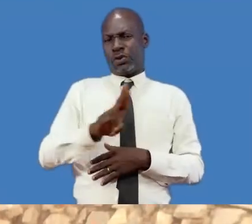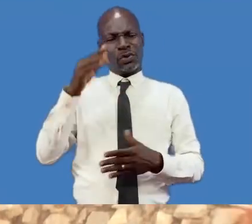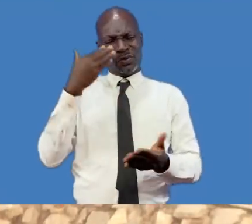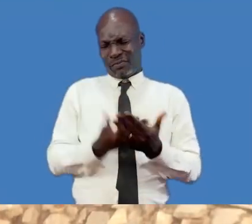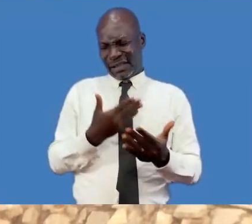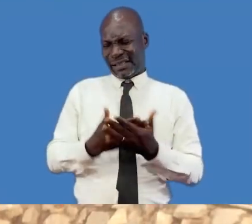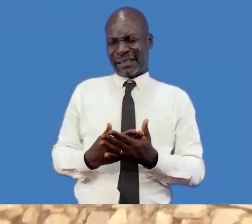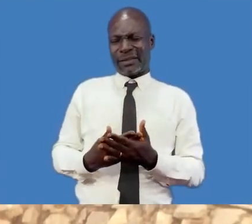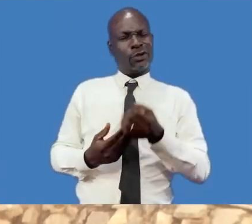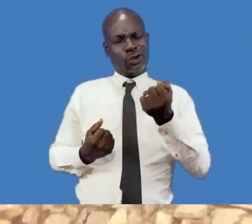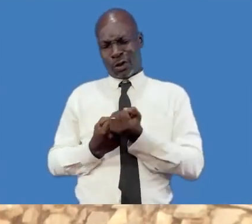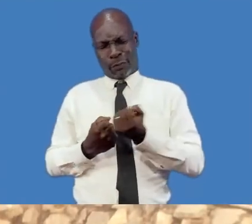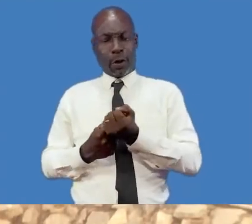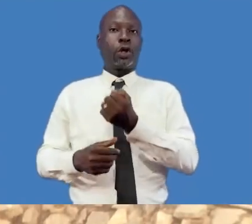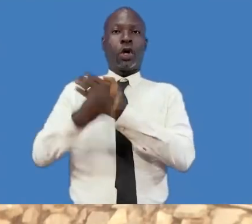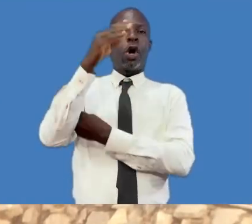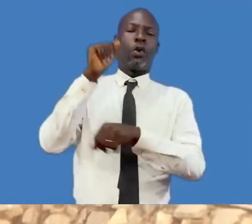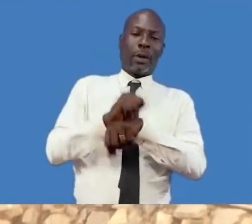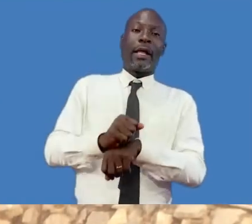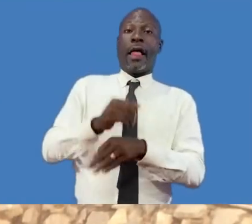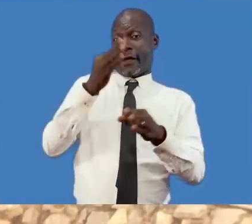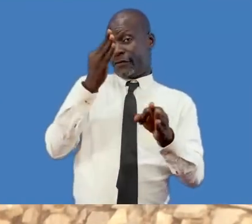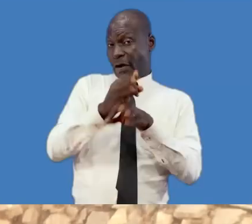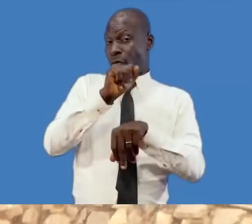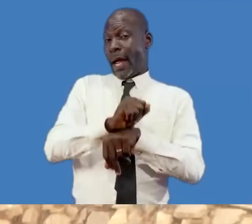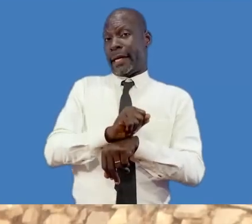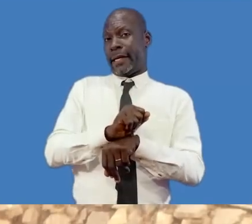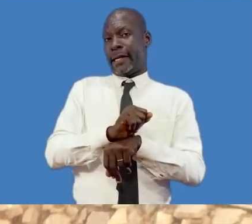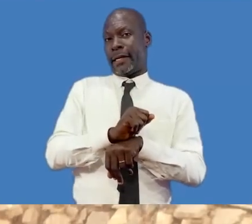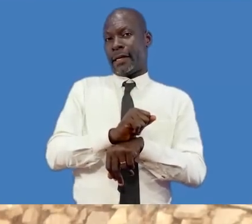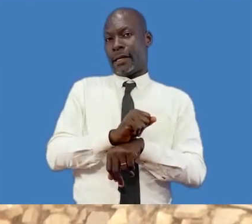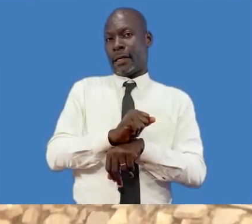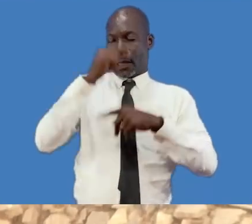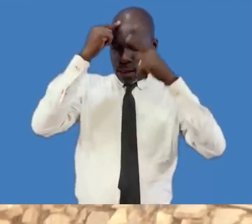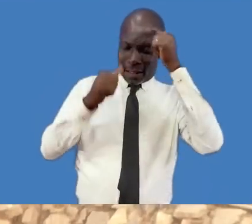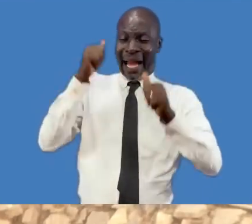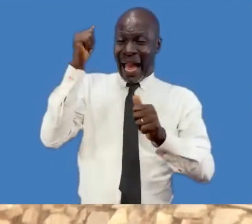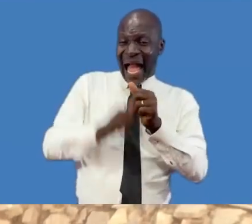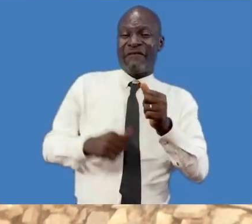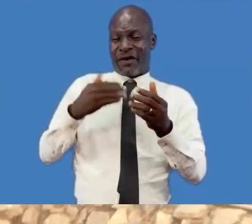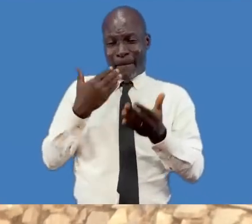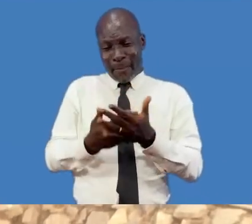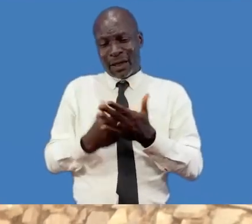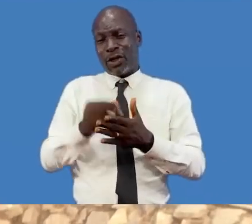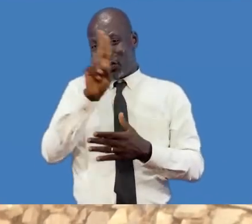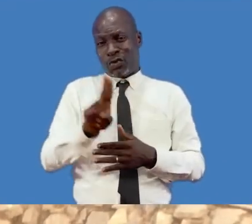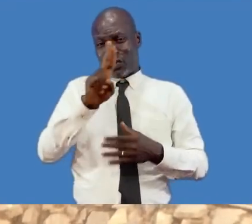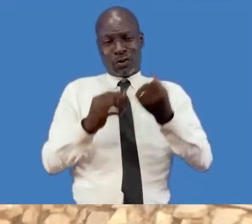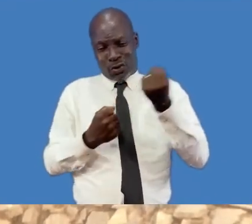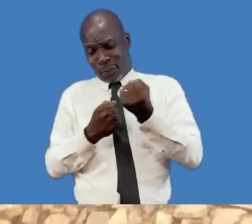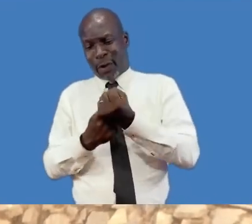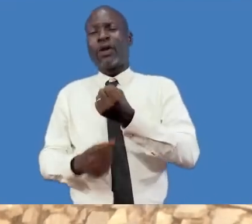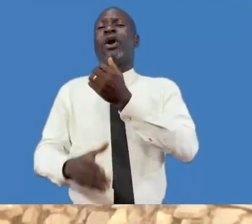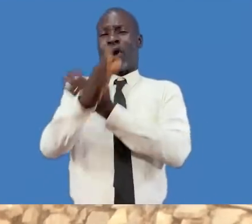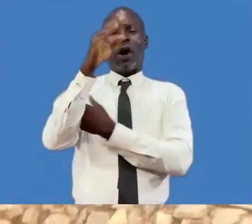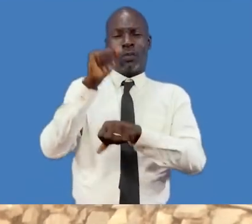fam niema e bo ma nyame adwuma akoso no e ye gidie adwuma papa because sika biara wo de kobo asa wo de koma nyame adwuma akoso no